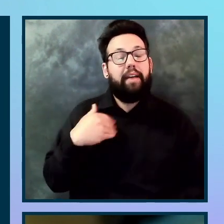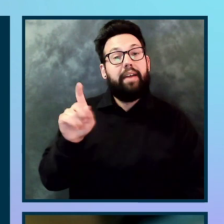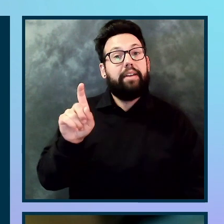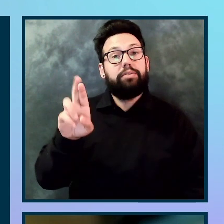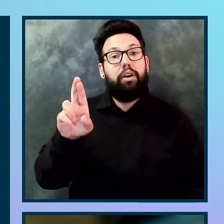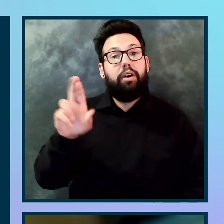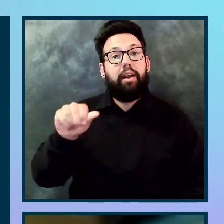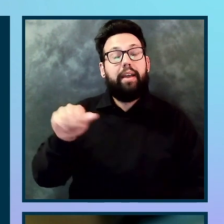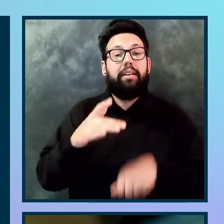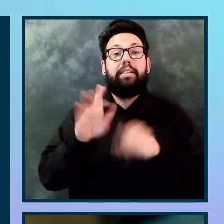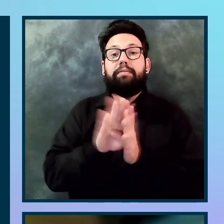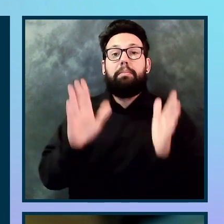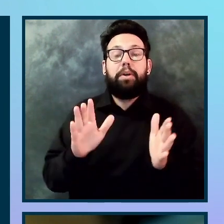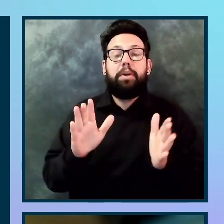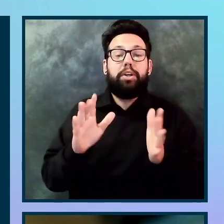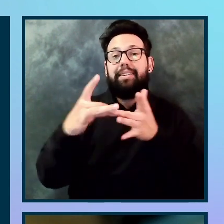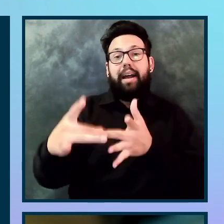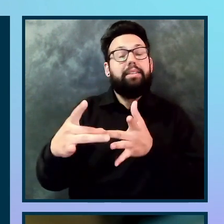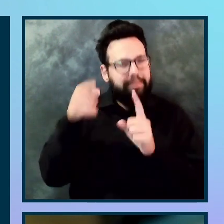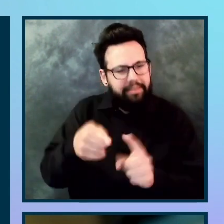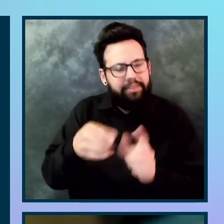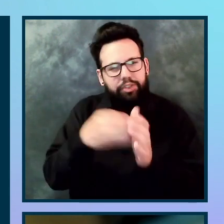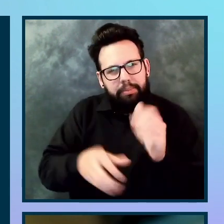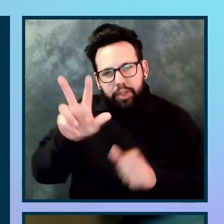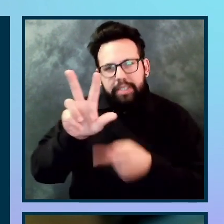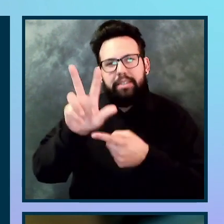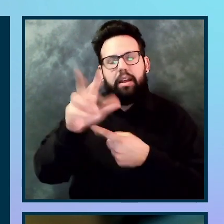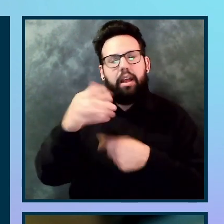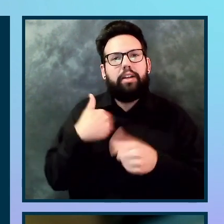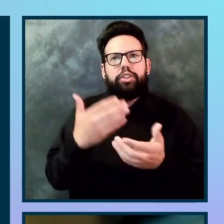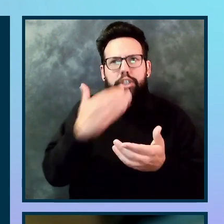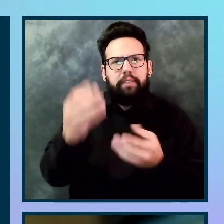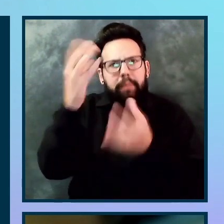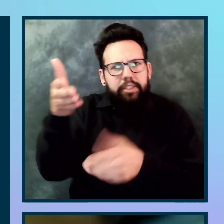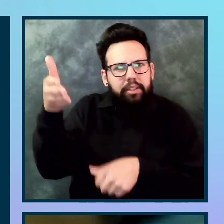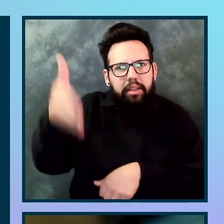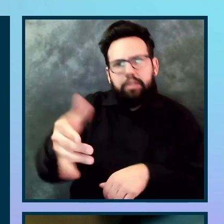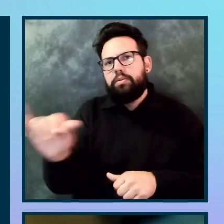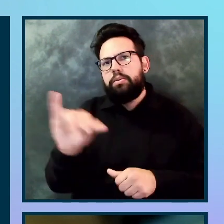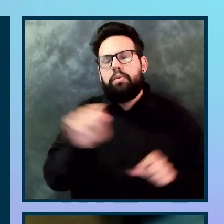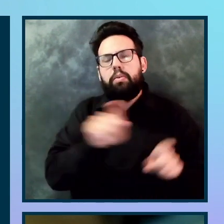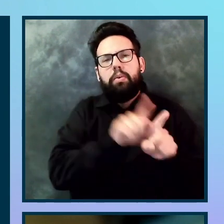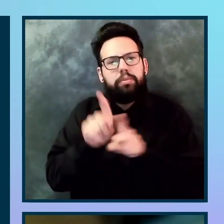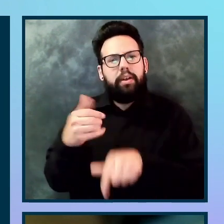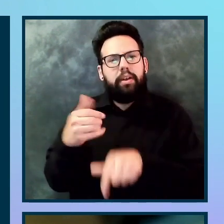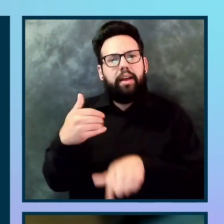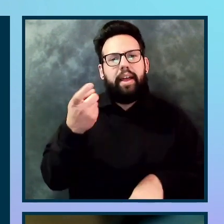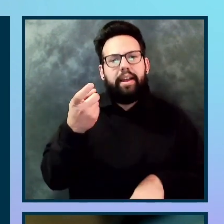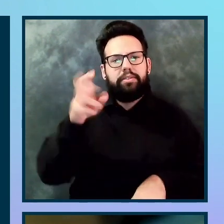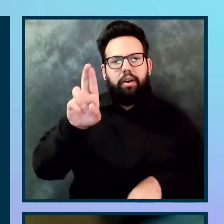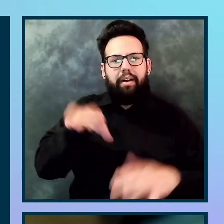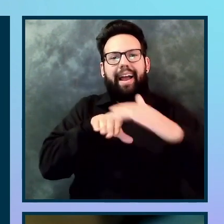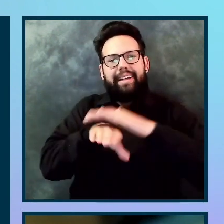Guidance, specifically Chapter 3, which has a lot of great resources inside of it. And there's also XR Access resource